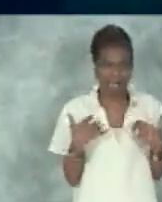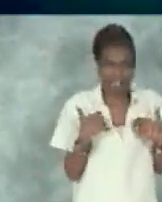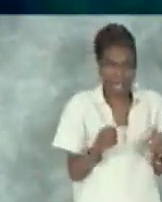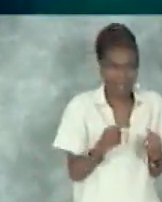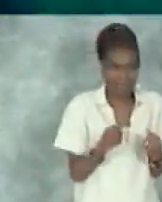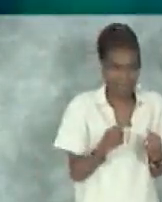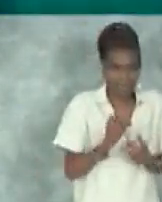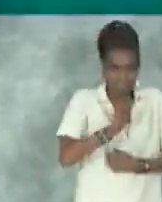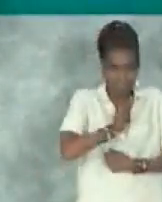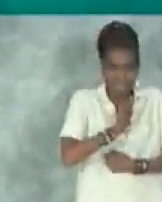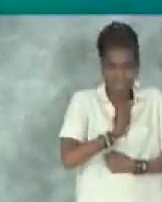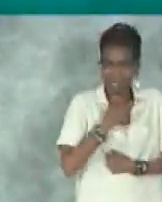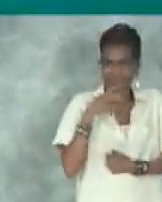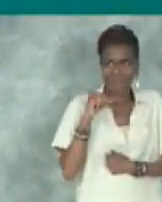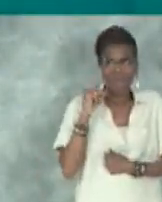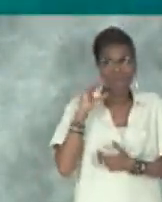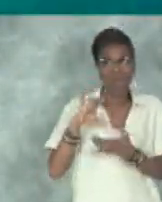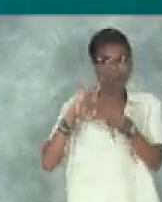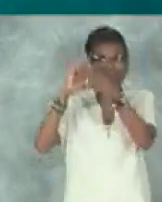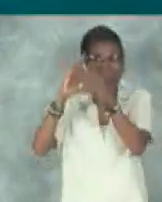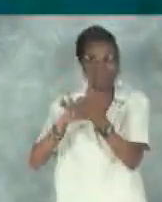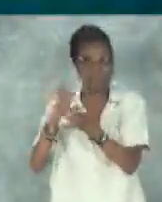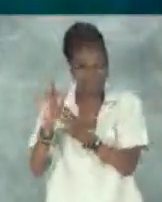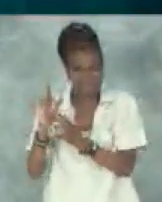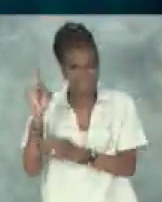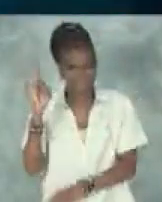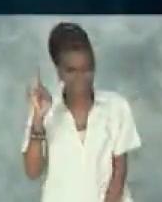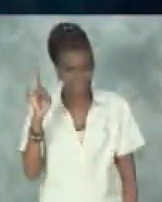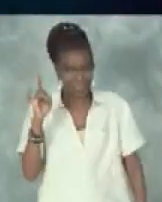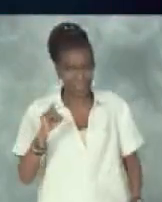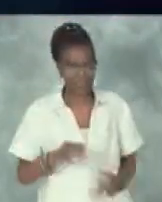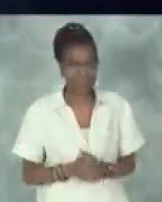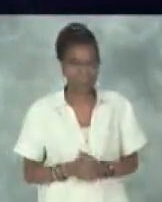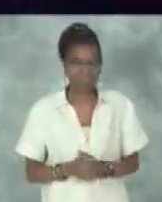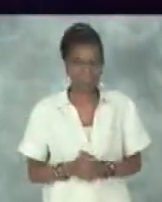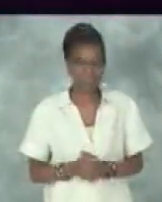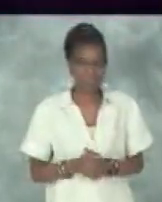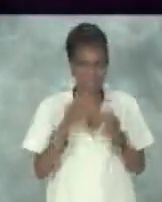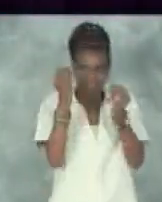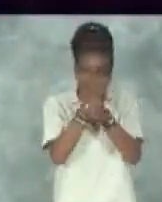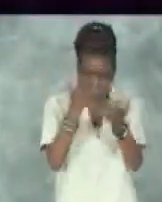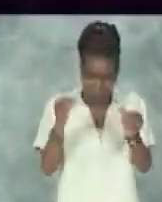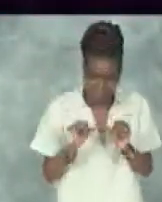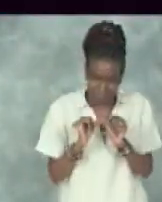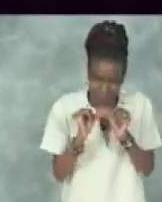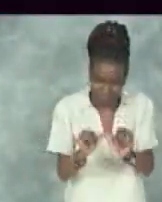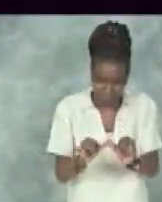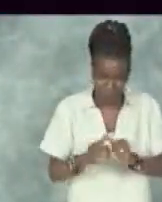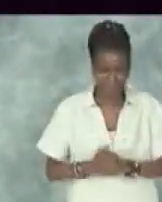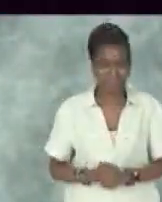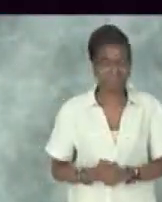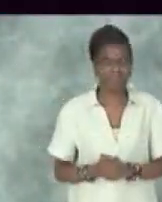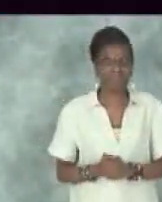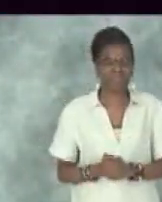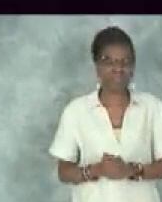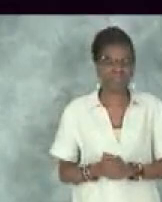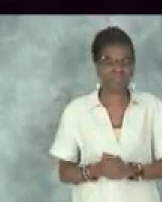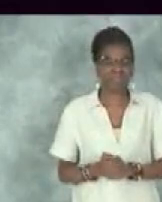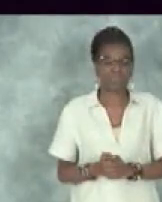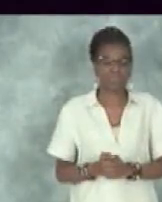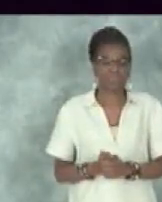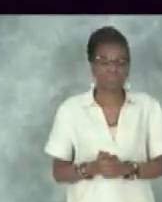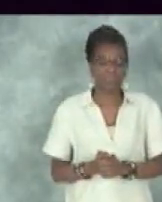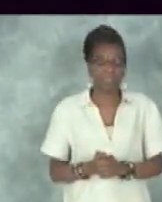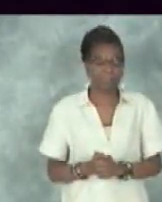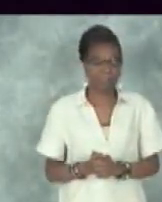confidence is in Christ. Now let me muddy the water a little more, because my confidence is not